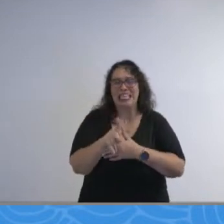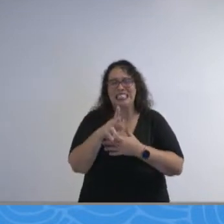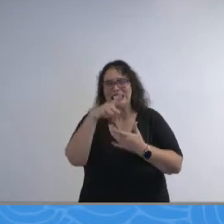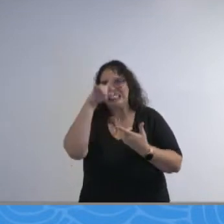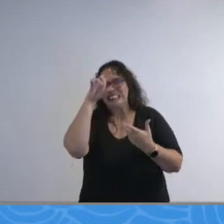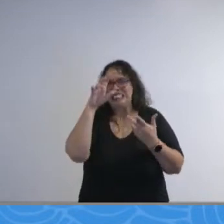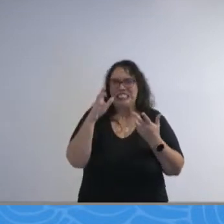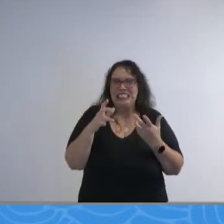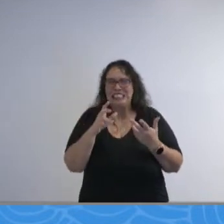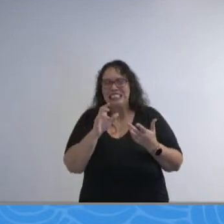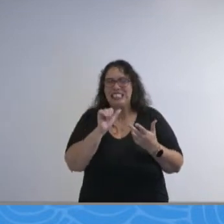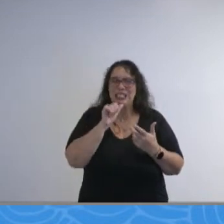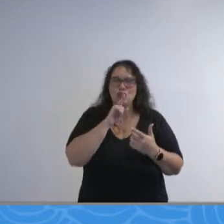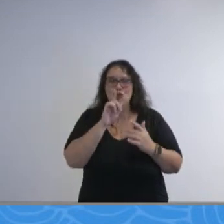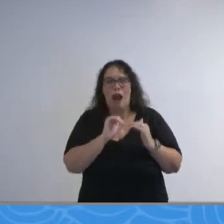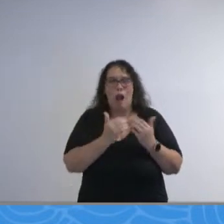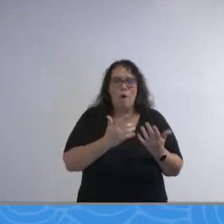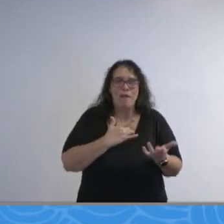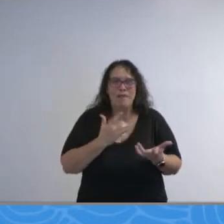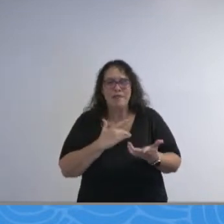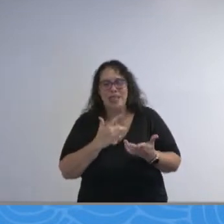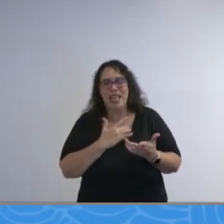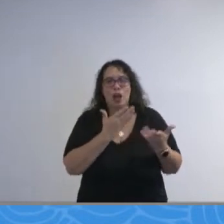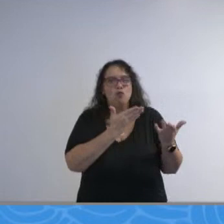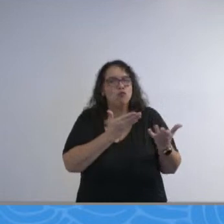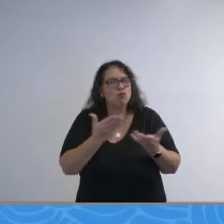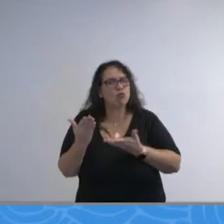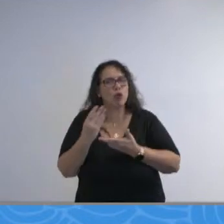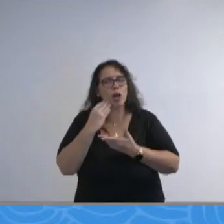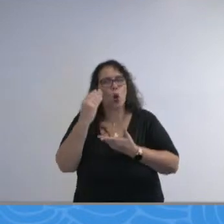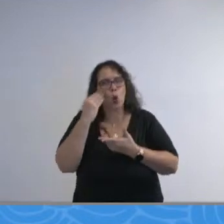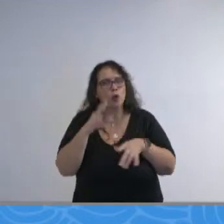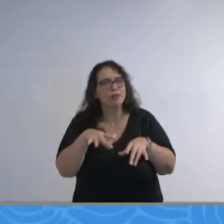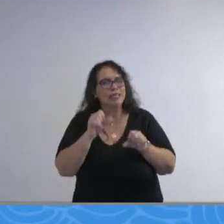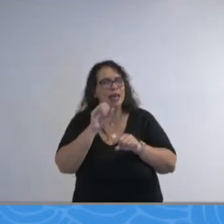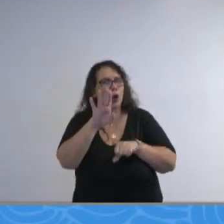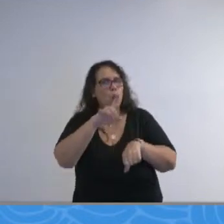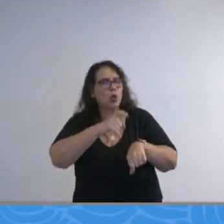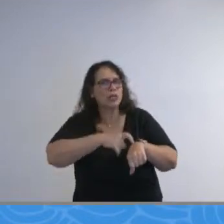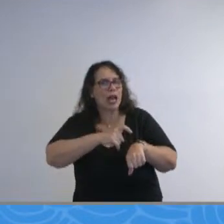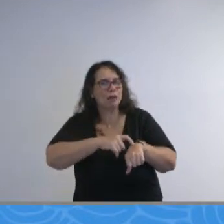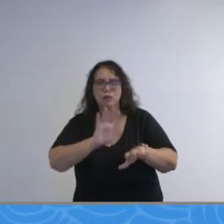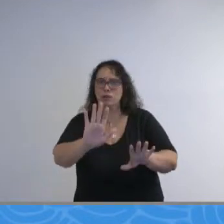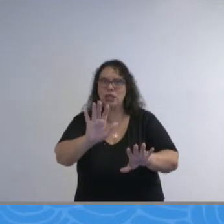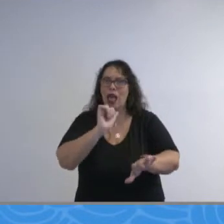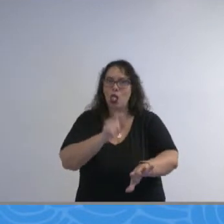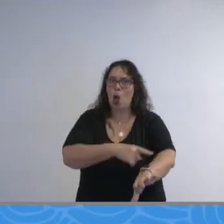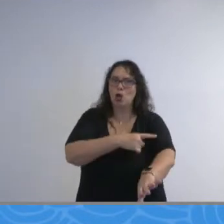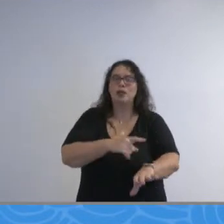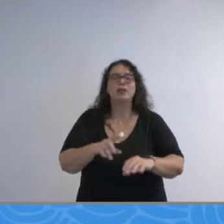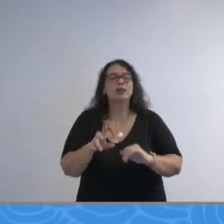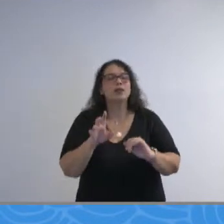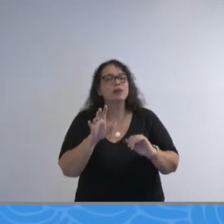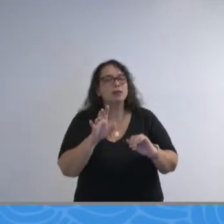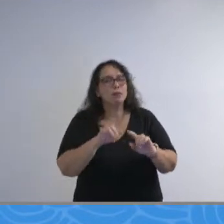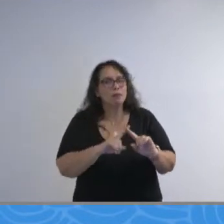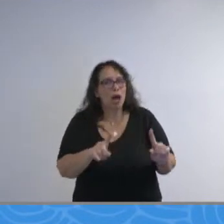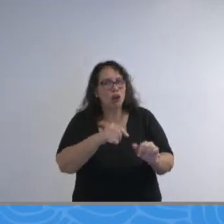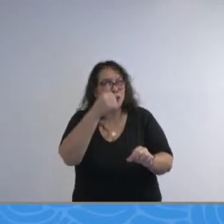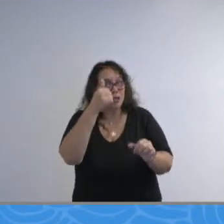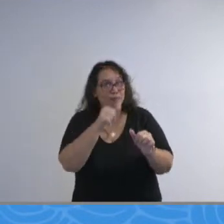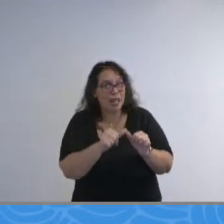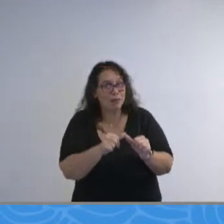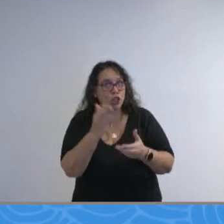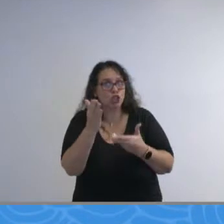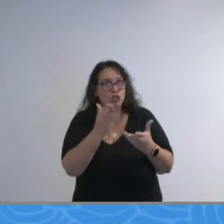how you feel about that. Again, take whatever time you need. Try not to take too long, but keep in mind that the services from the